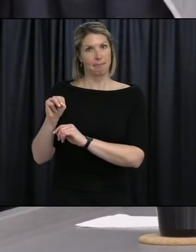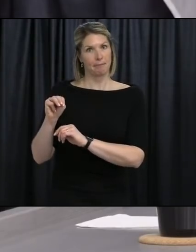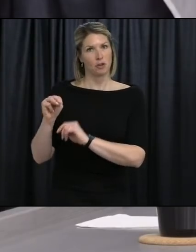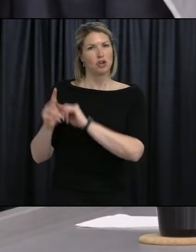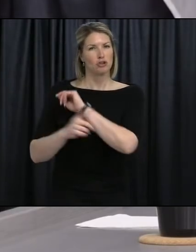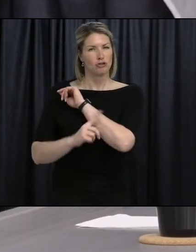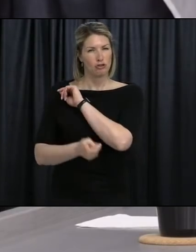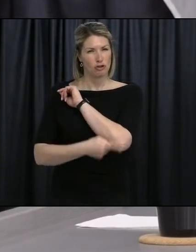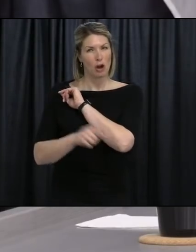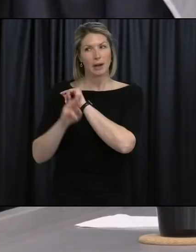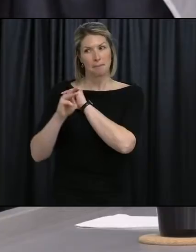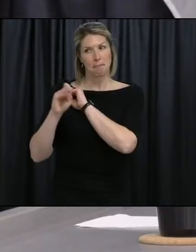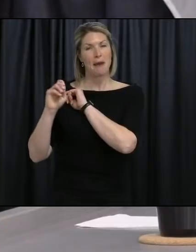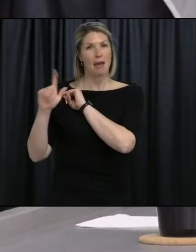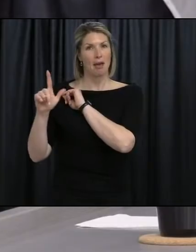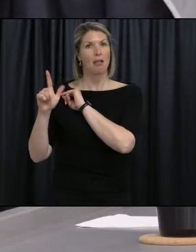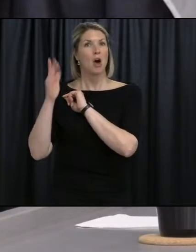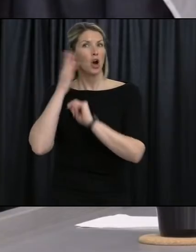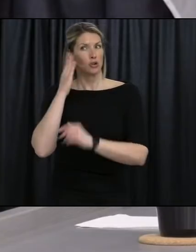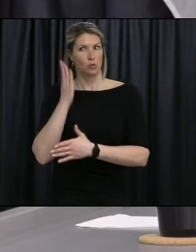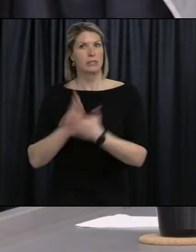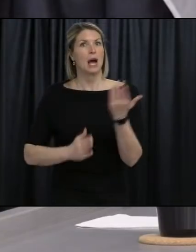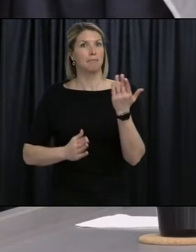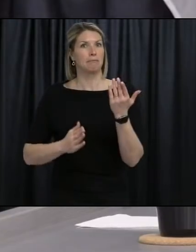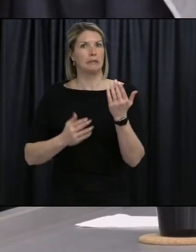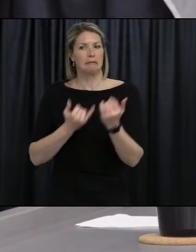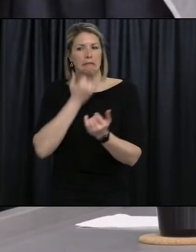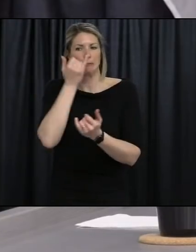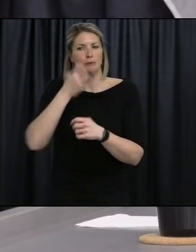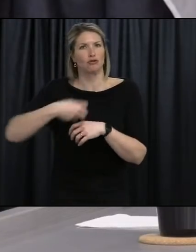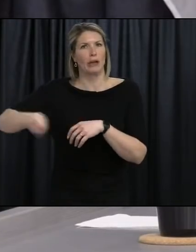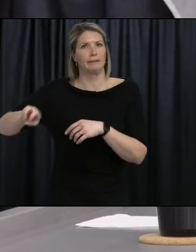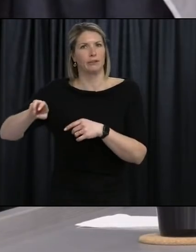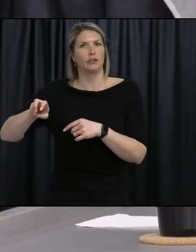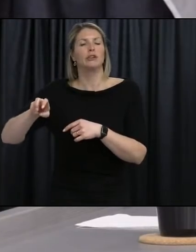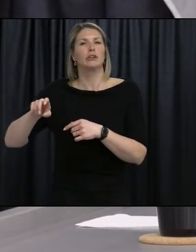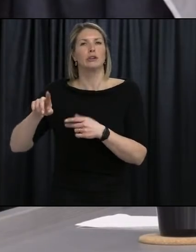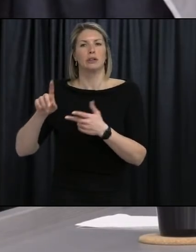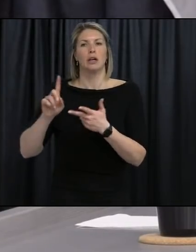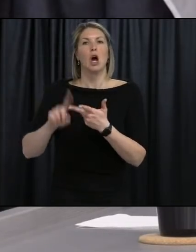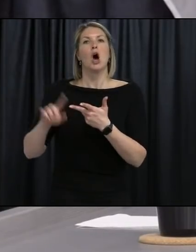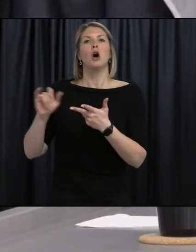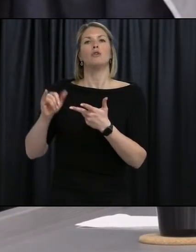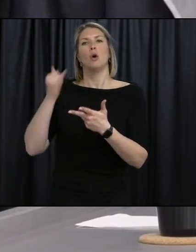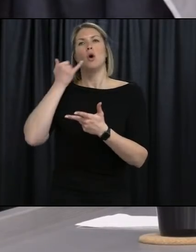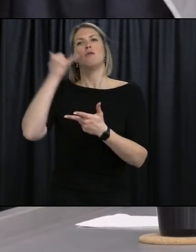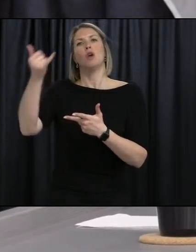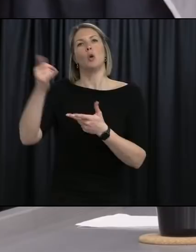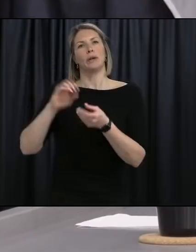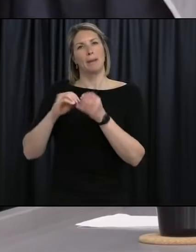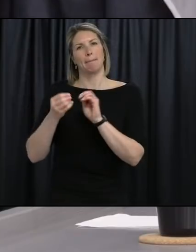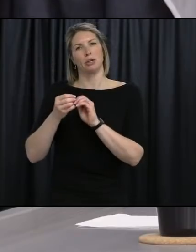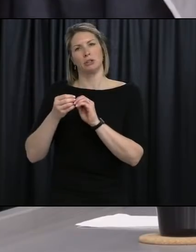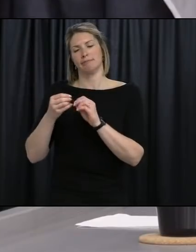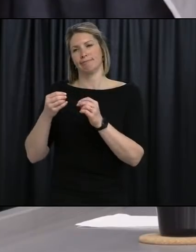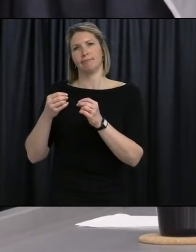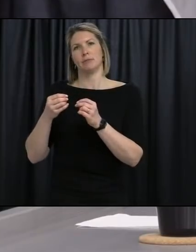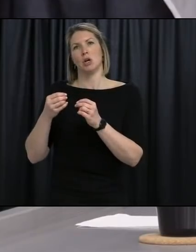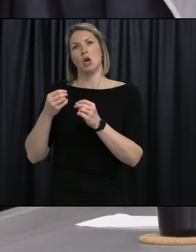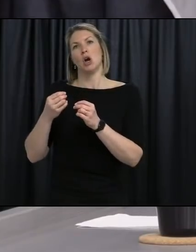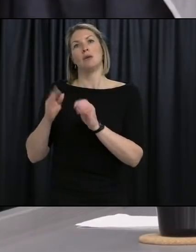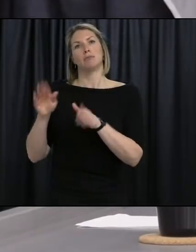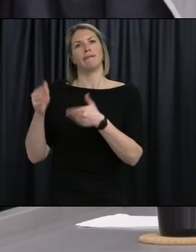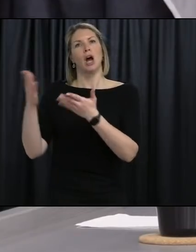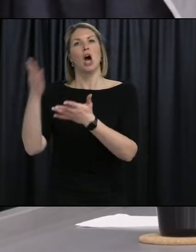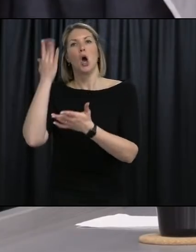number of individuals for reasons I can't explain, and also provide a cell phone number because we have a very robust texting